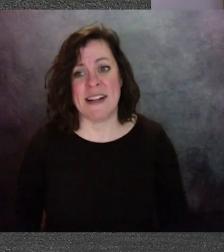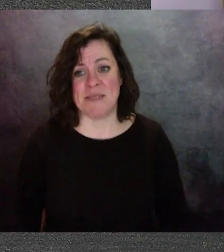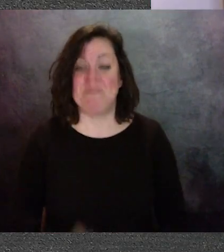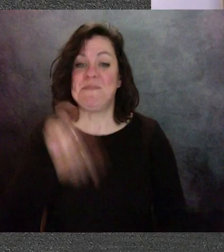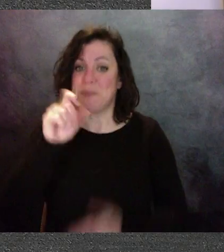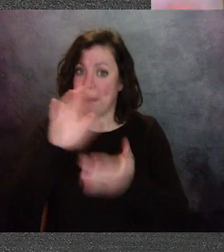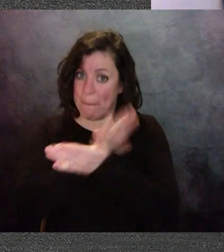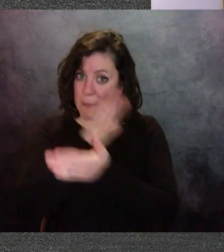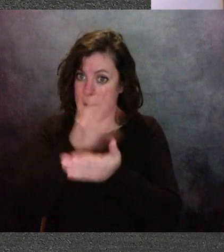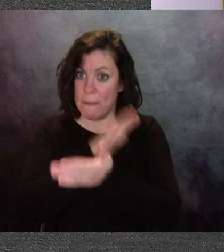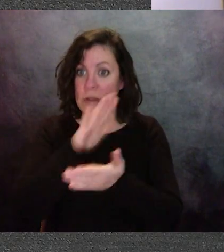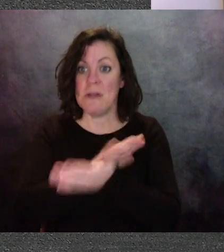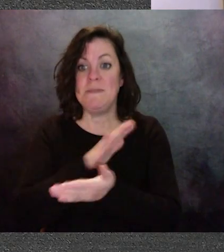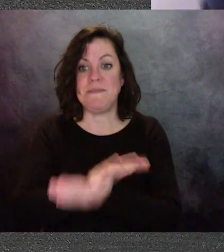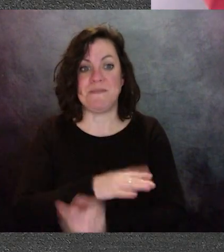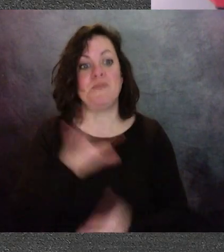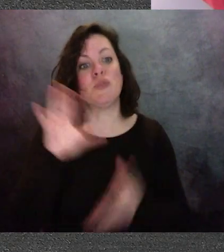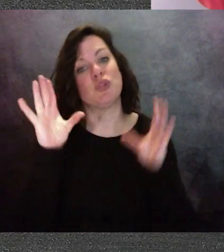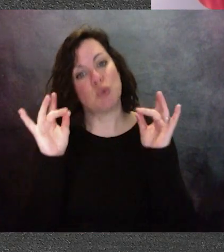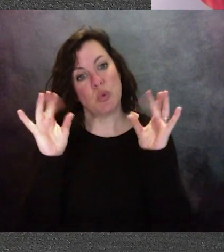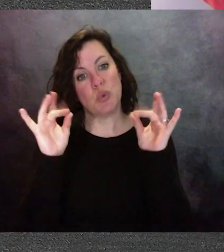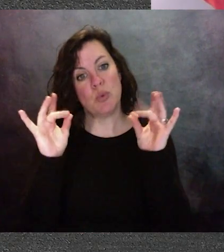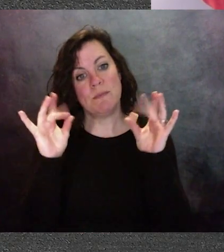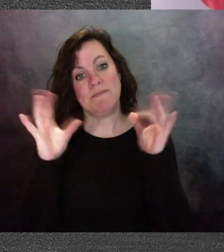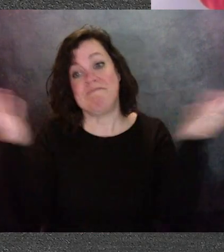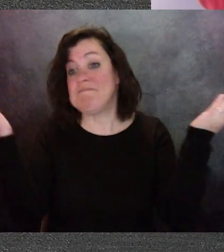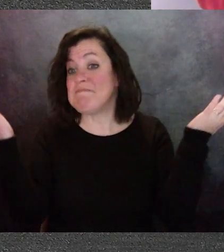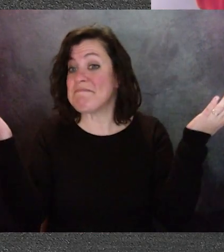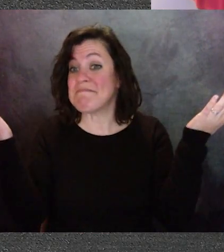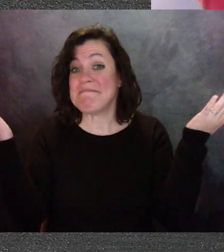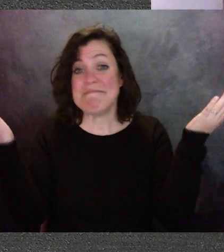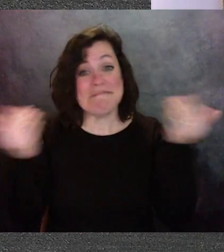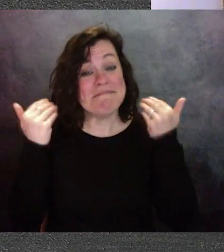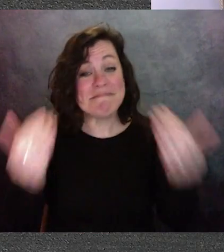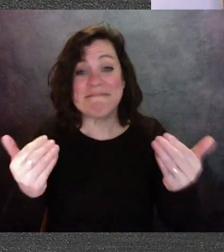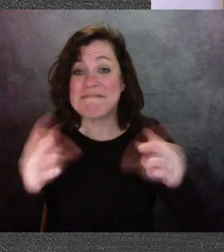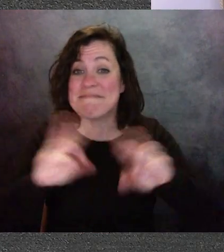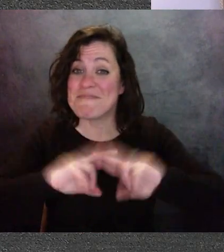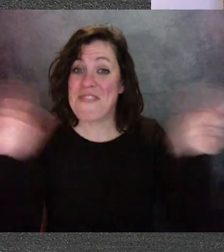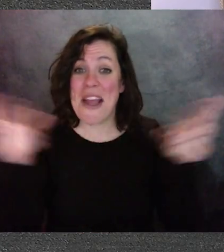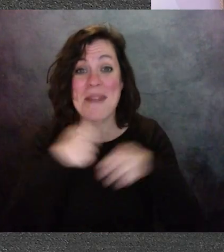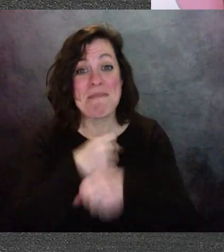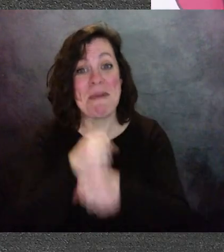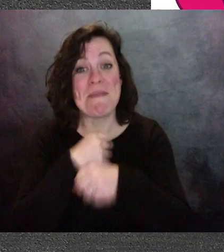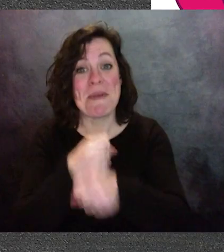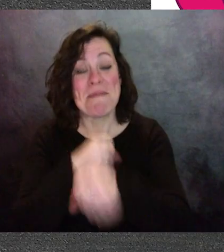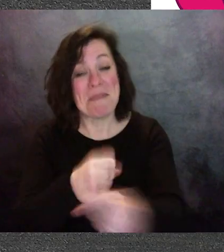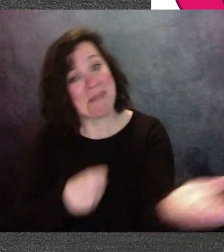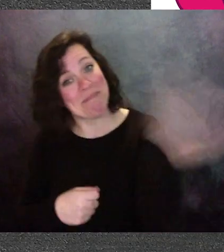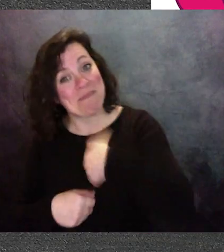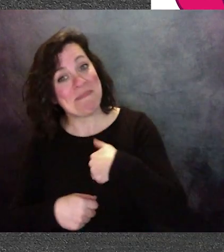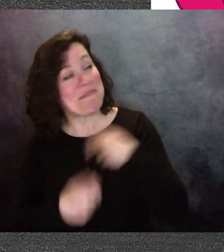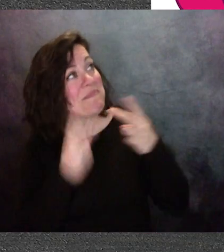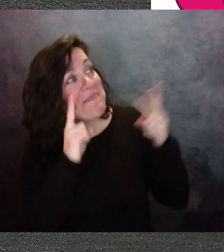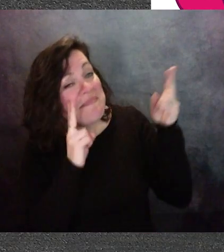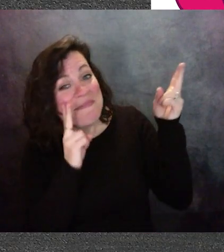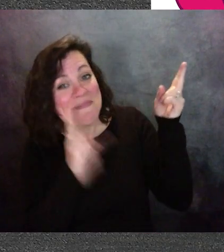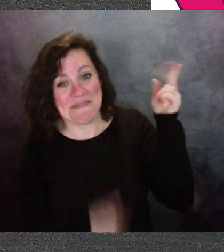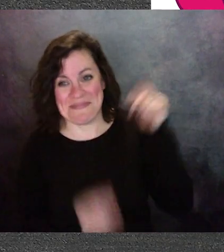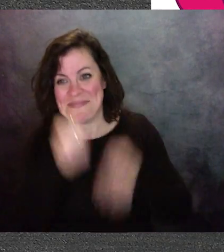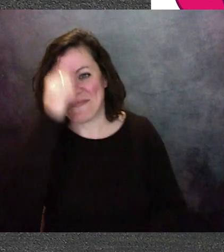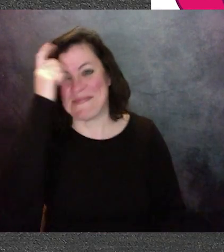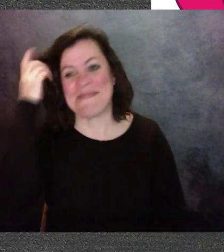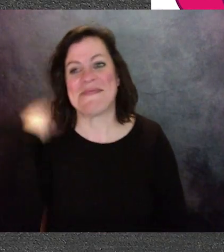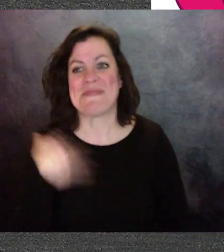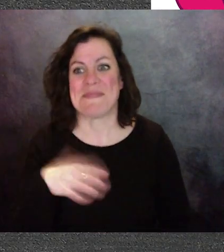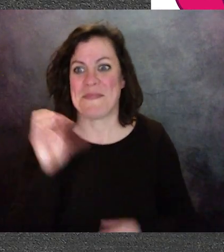paper, glue, and you're ready to create. Let's go see what we can make. Okay, so I was just here playing